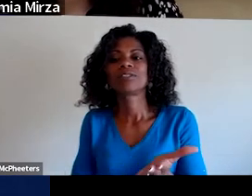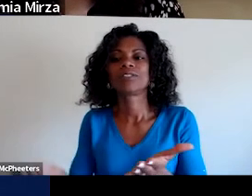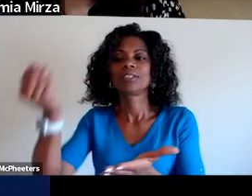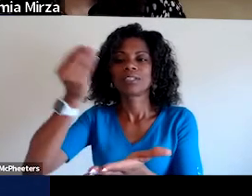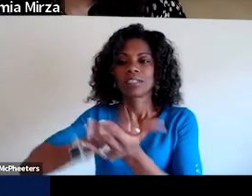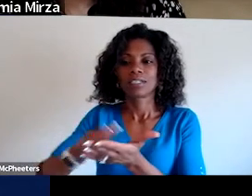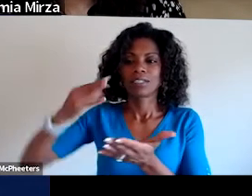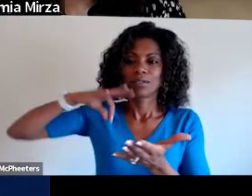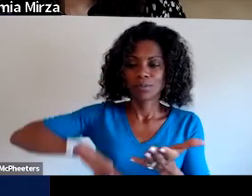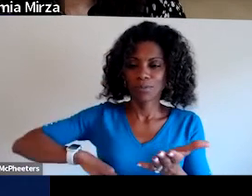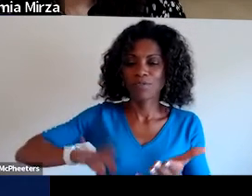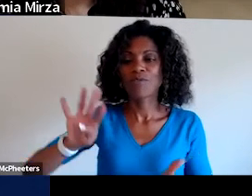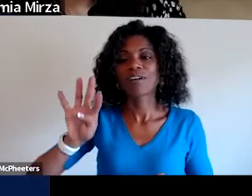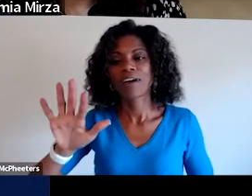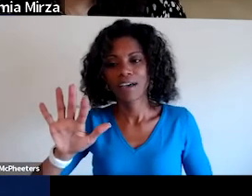itself.